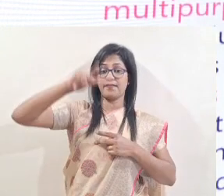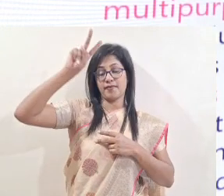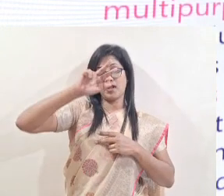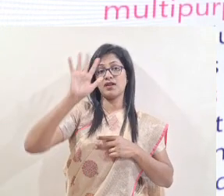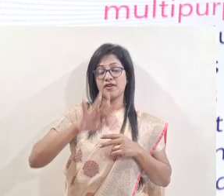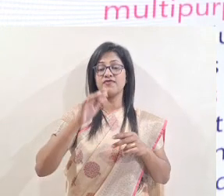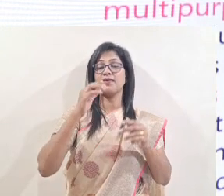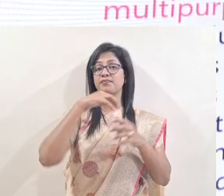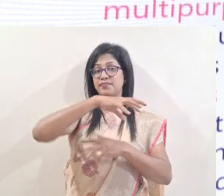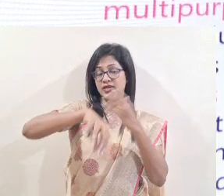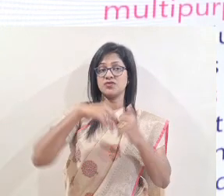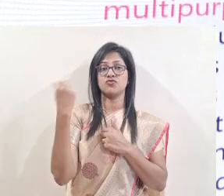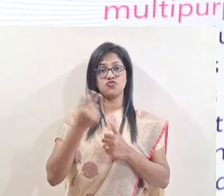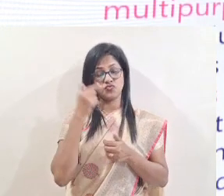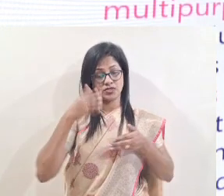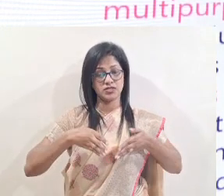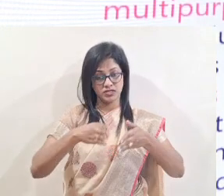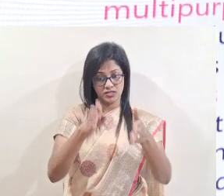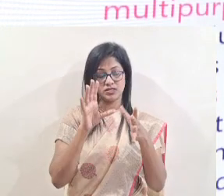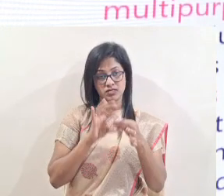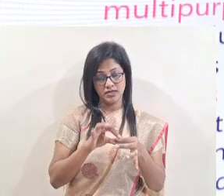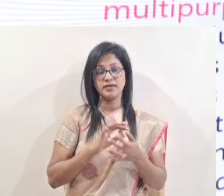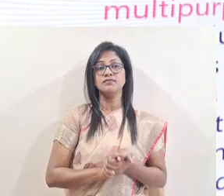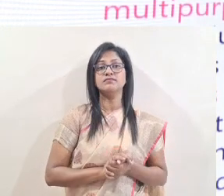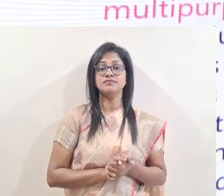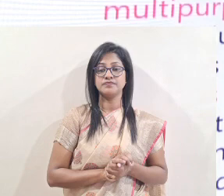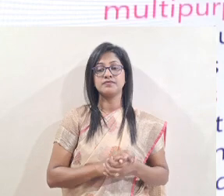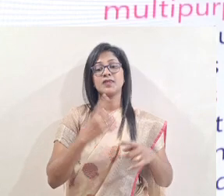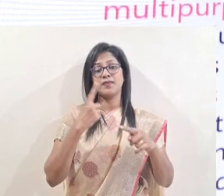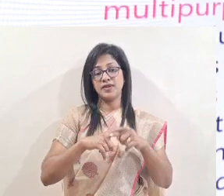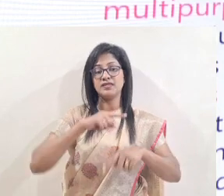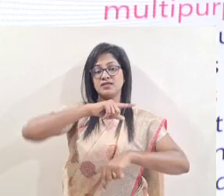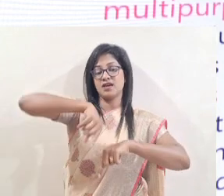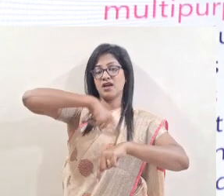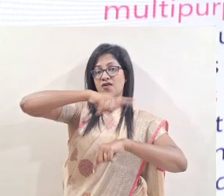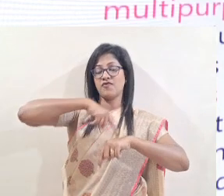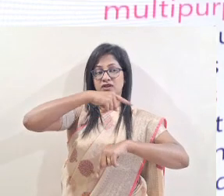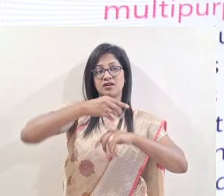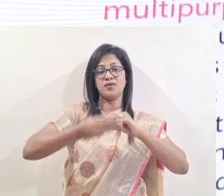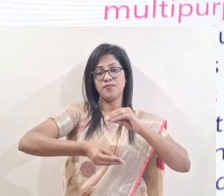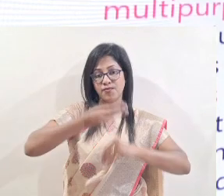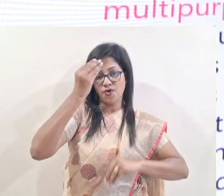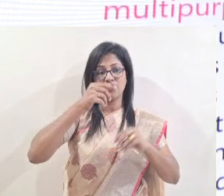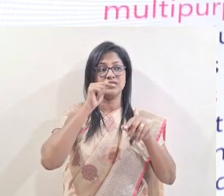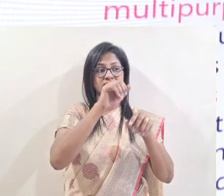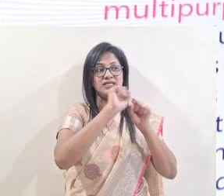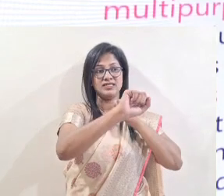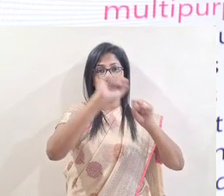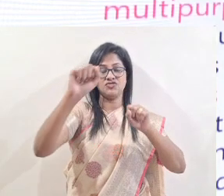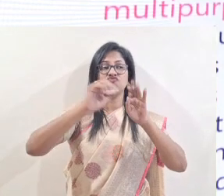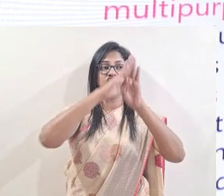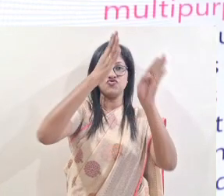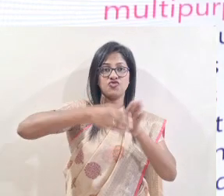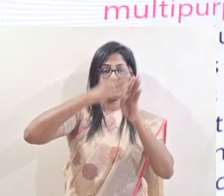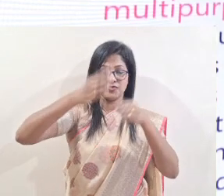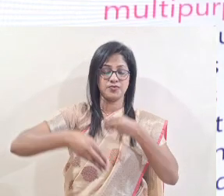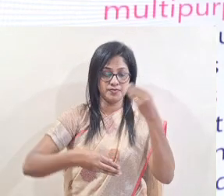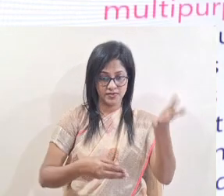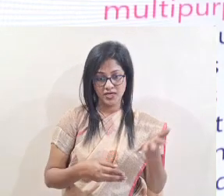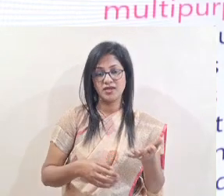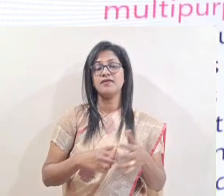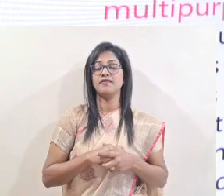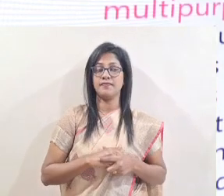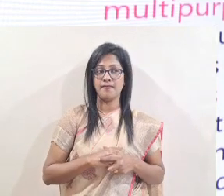streets. Secondly, we can use a longer hour timings for these shops. We can provide a longer hour timing